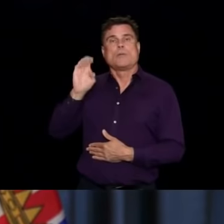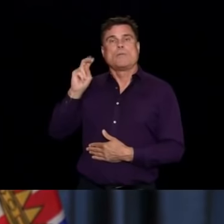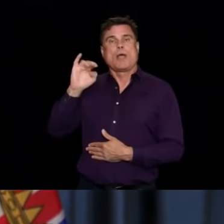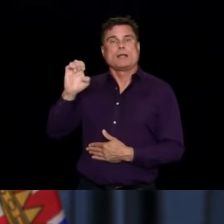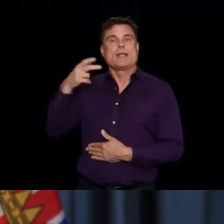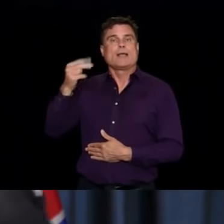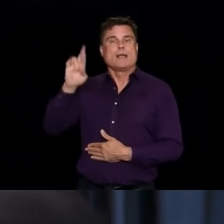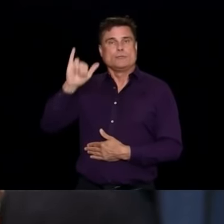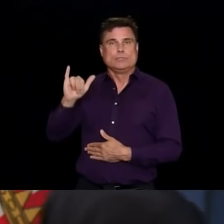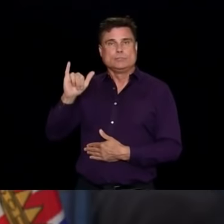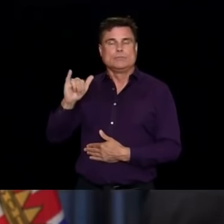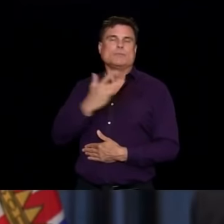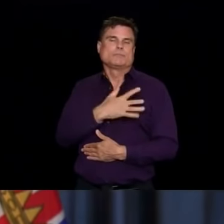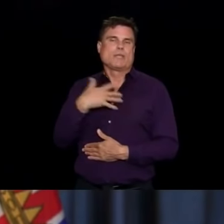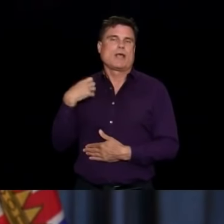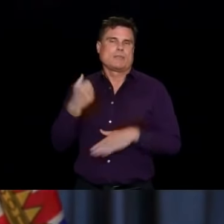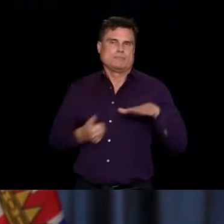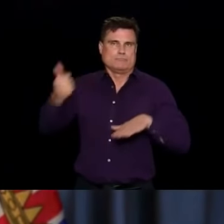Henry.